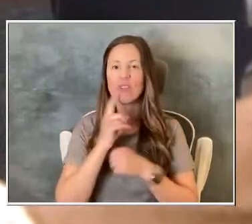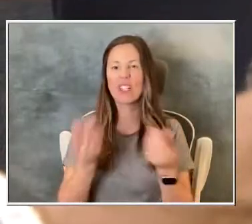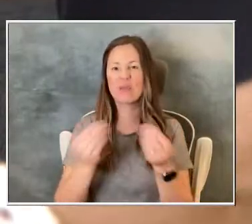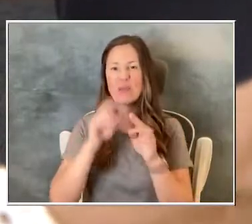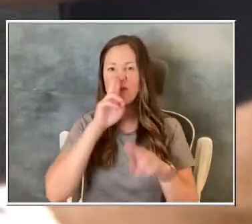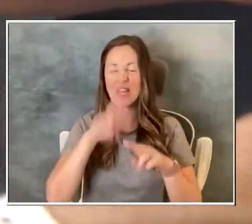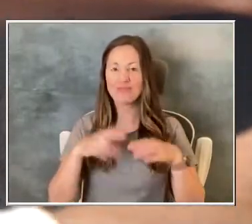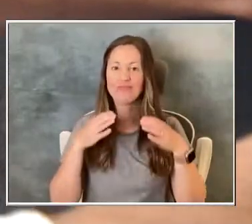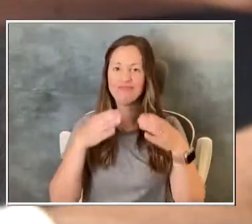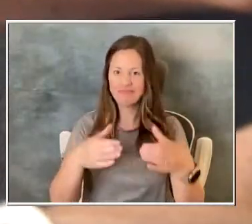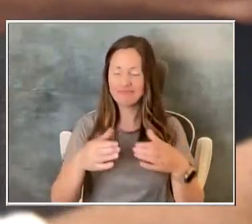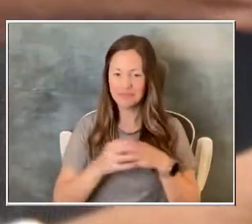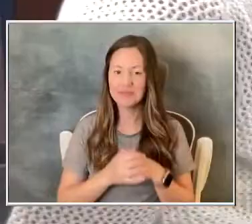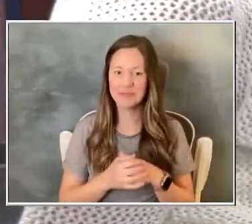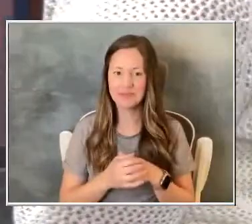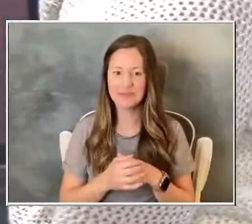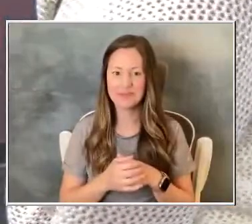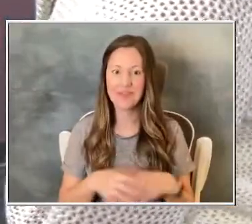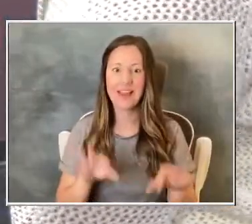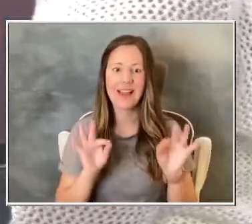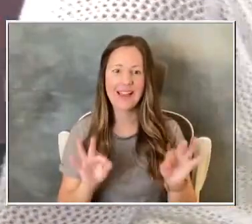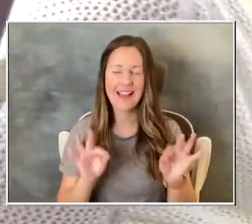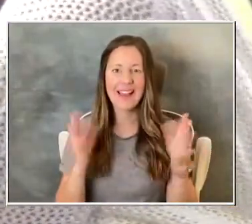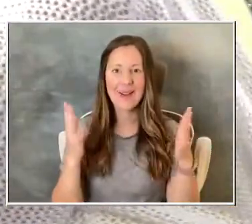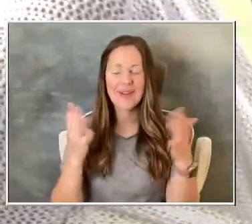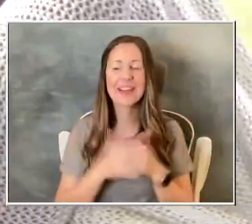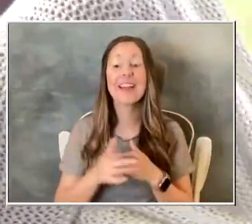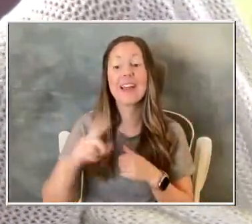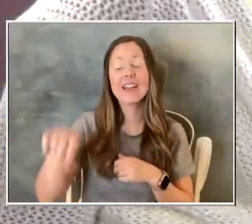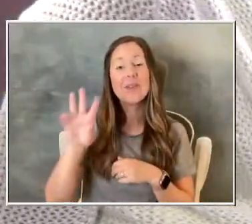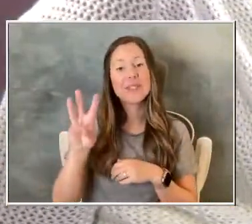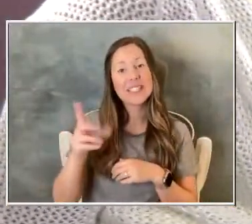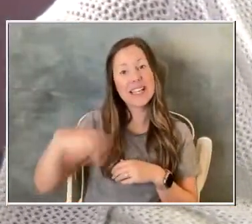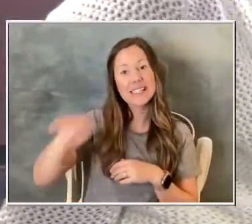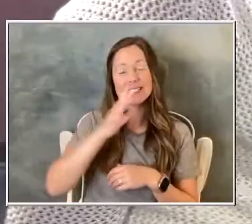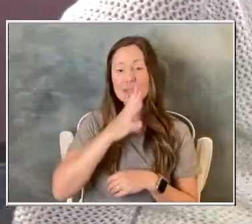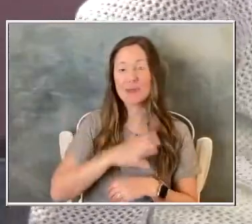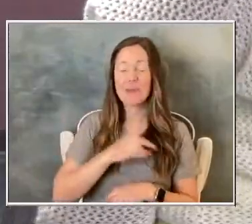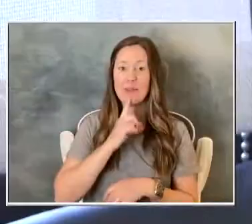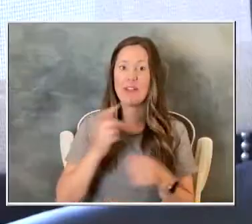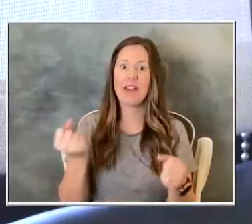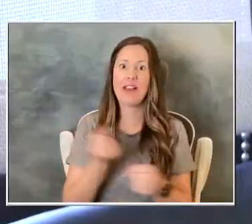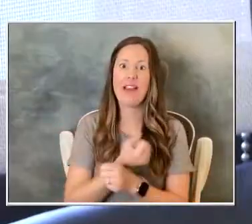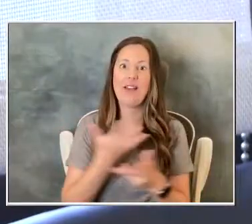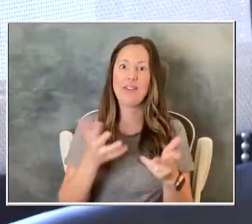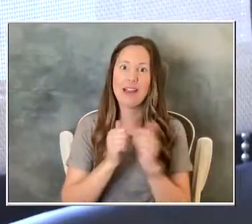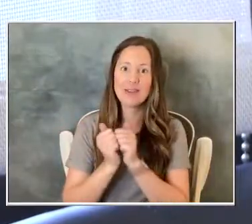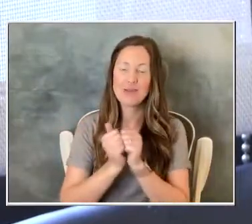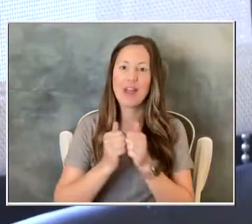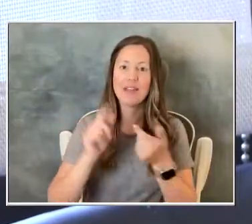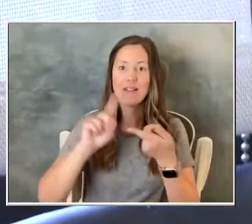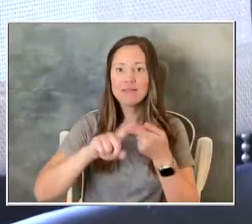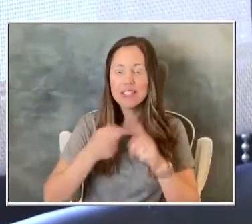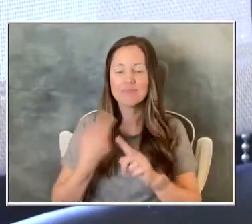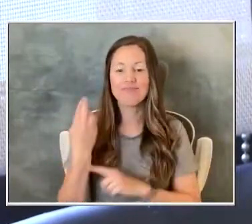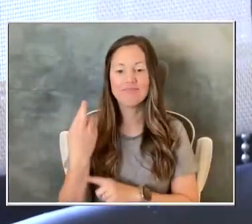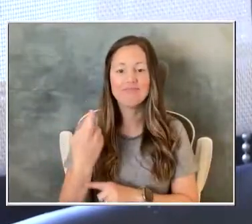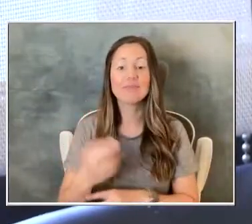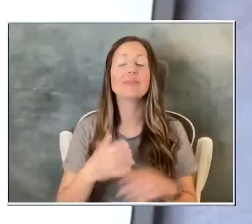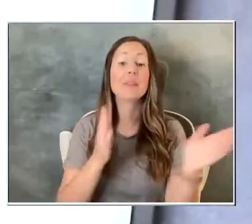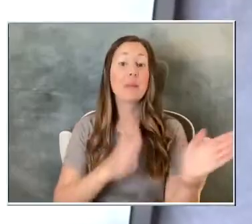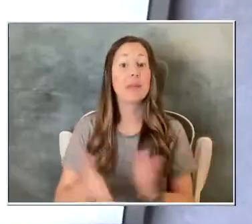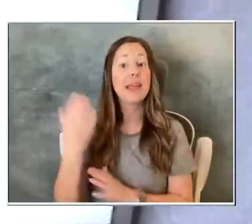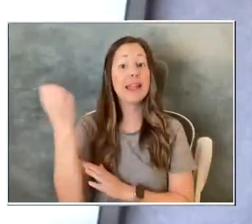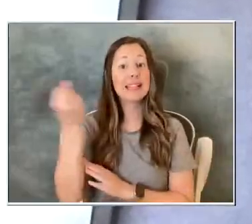up. There we go. These 6 women do nearly everything together. We're planning on a Saturday brunch and sunfish